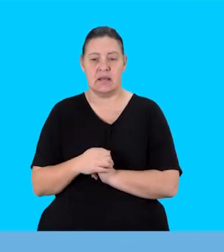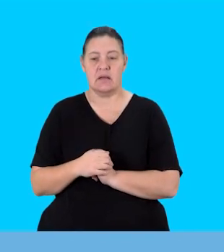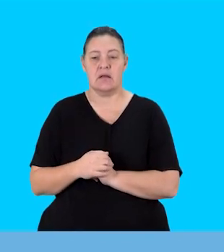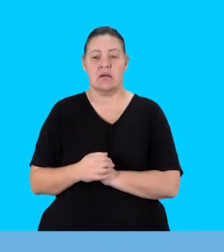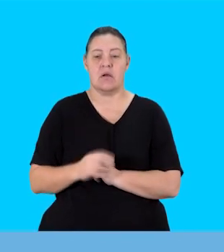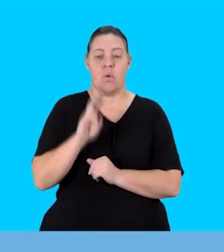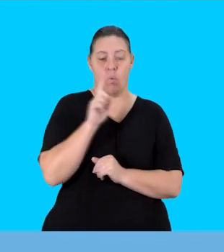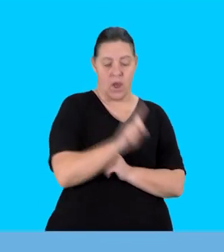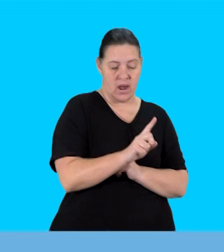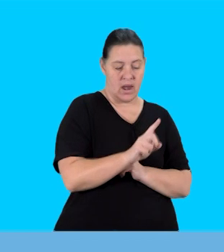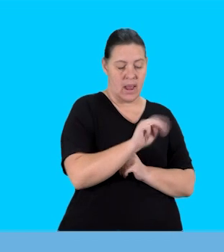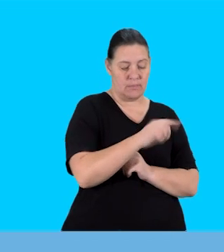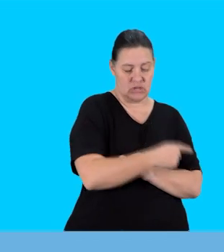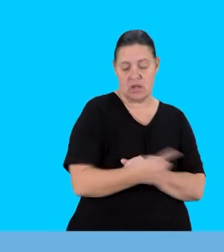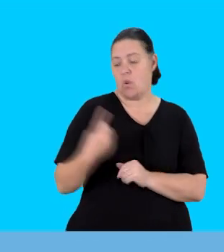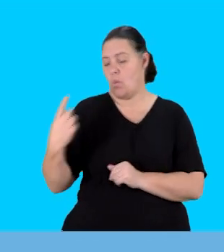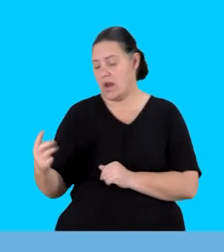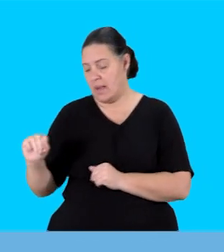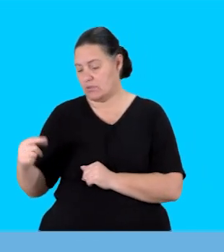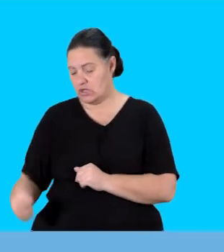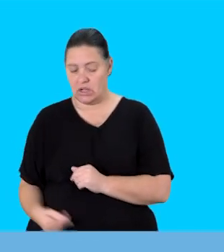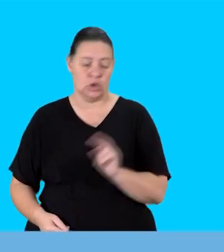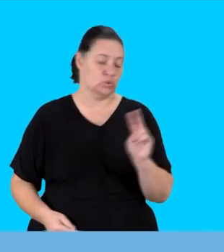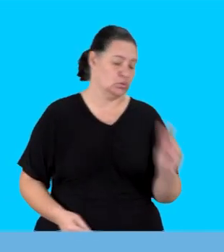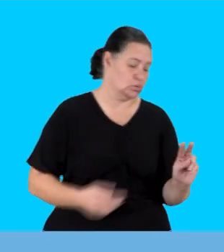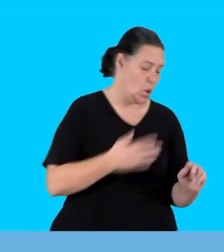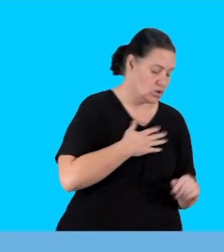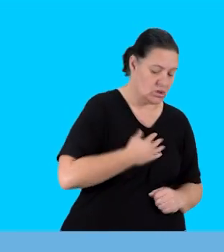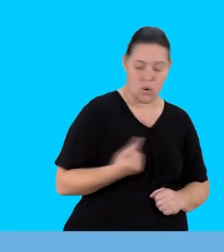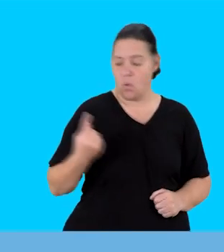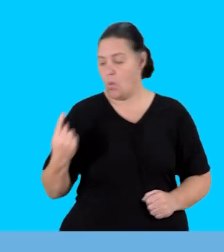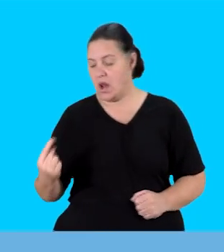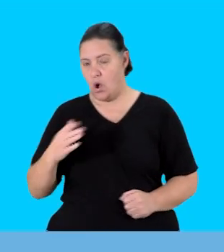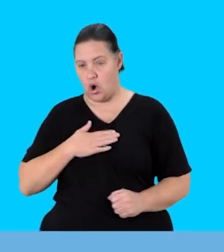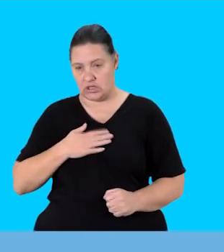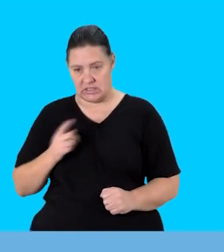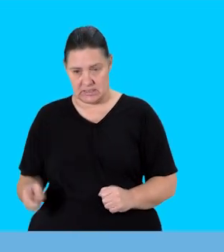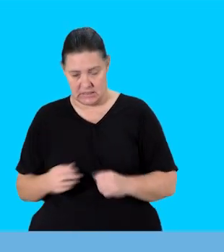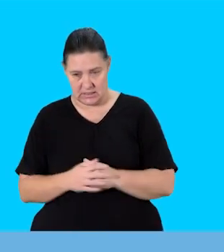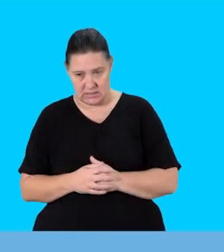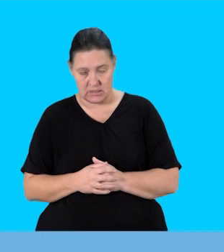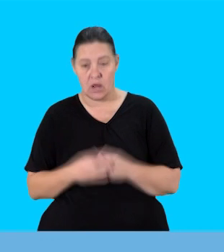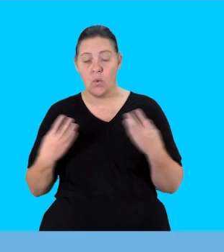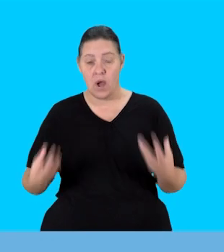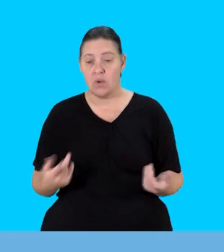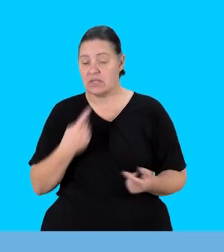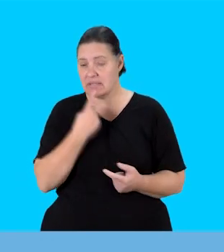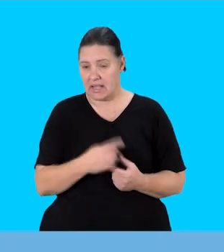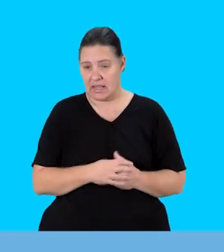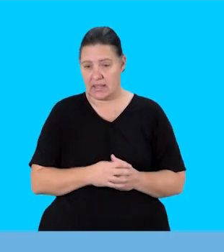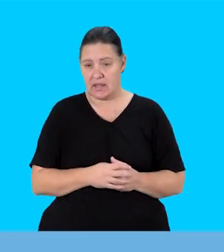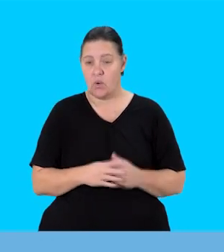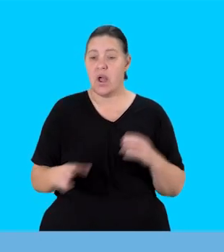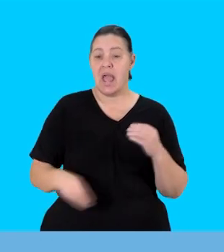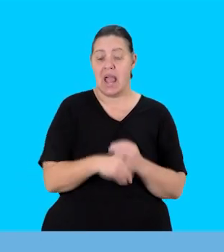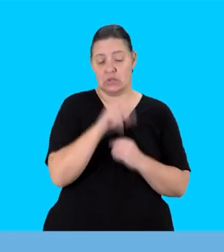said we have 1 magnesium, 2 oxygen, and 1 oxygen on the other side. So when we insert